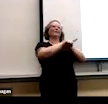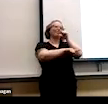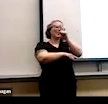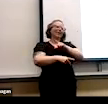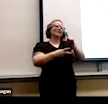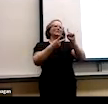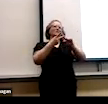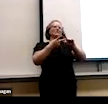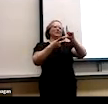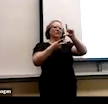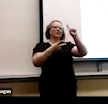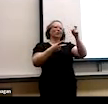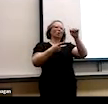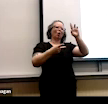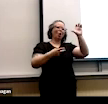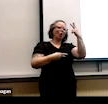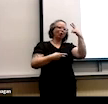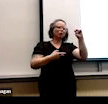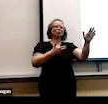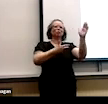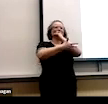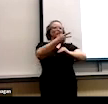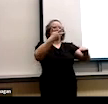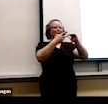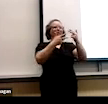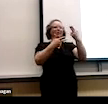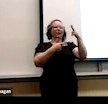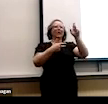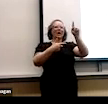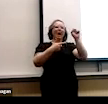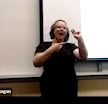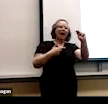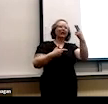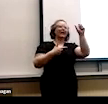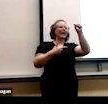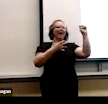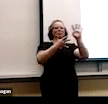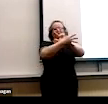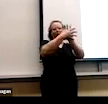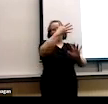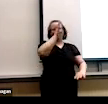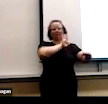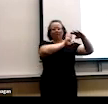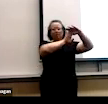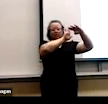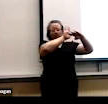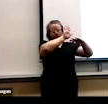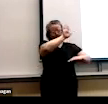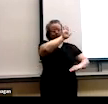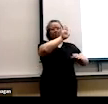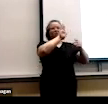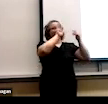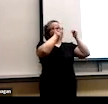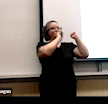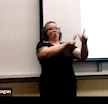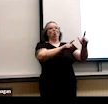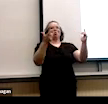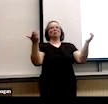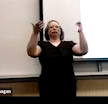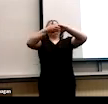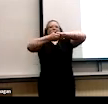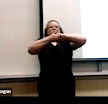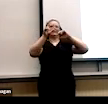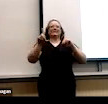L'Arche, the Leeds Employment Service Program, Family Services Thames Valley. These are all organizations that partner with DSO so that if someone